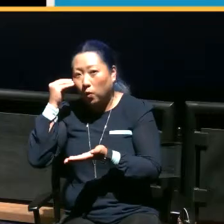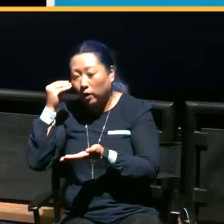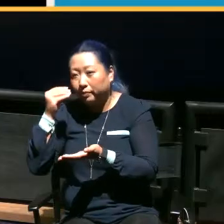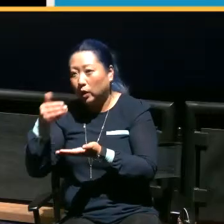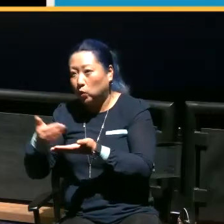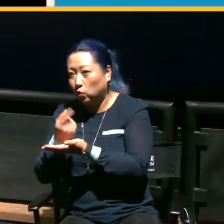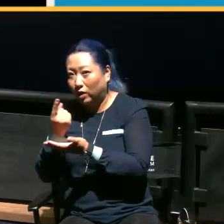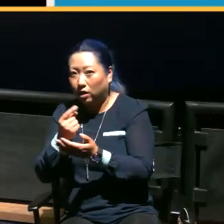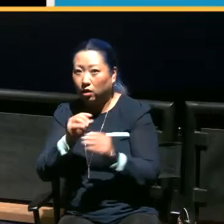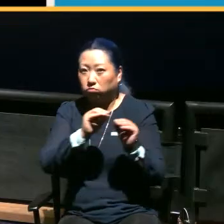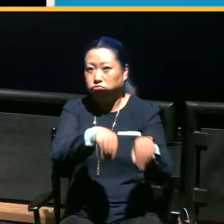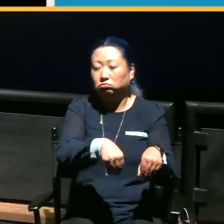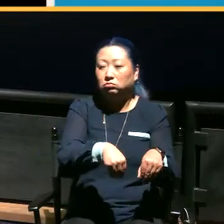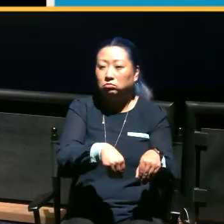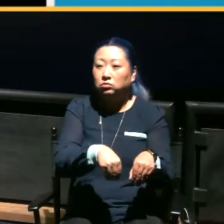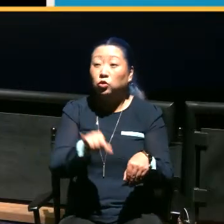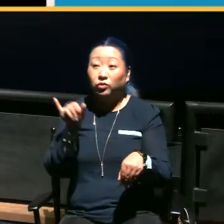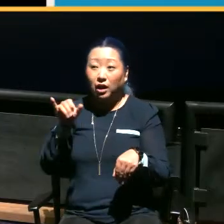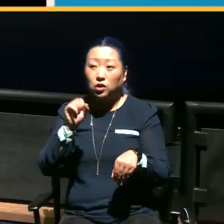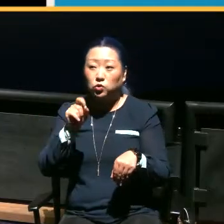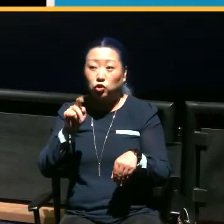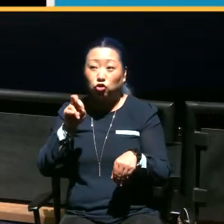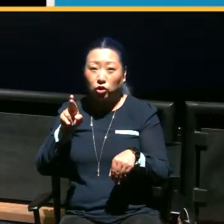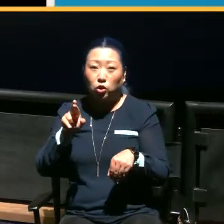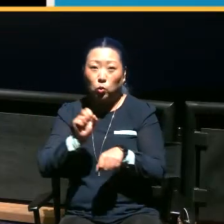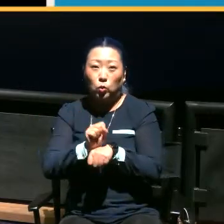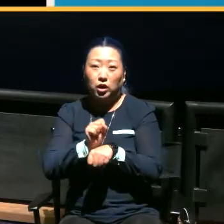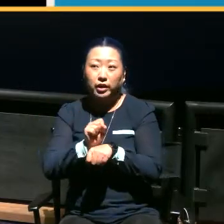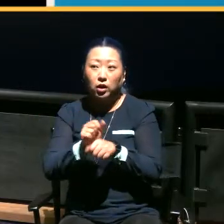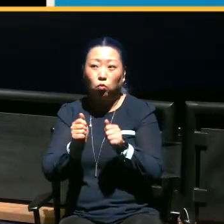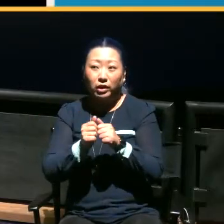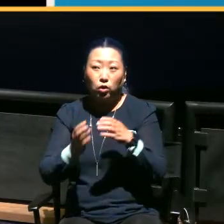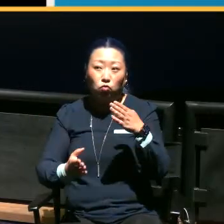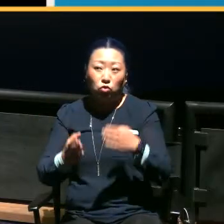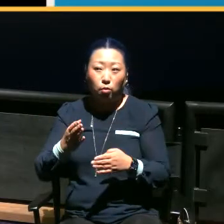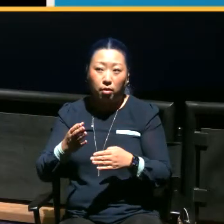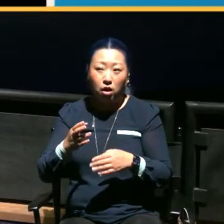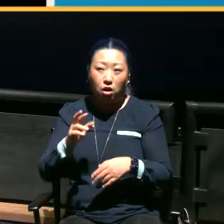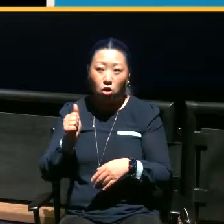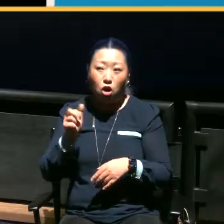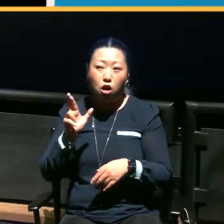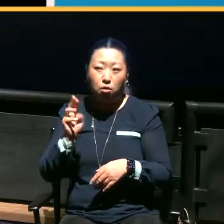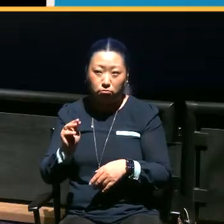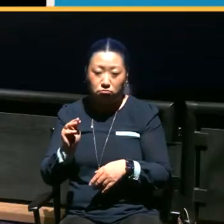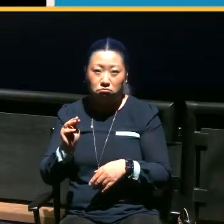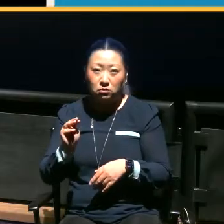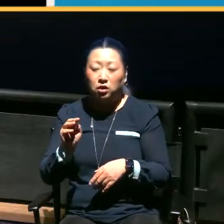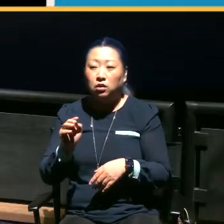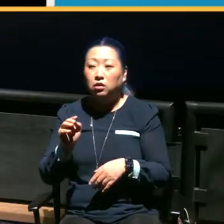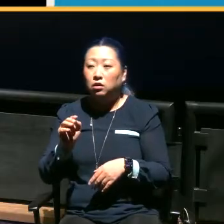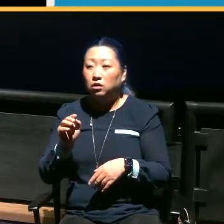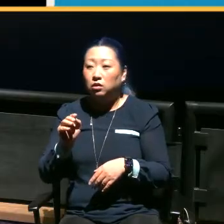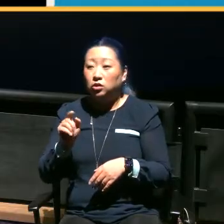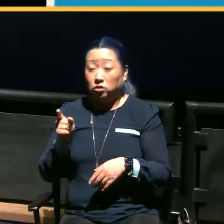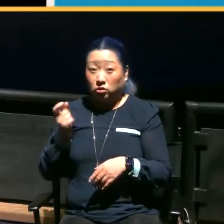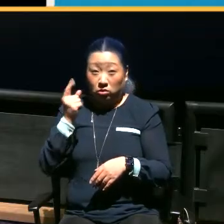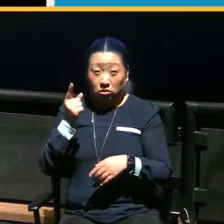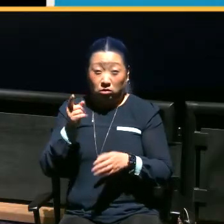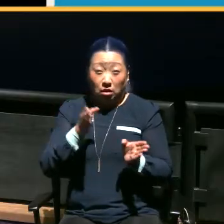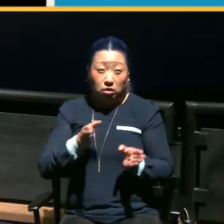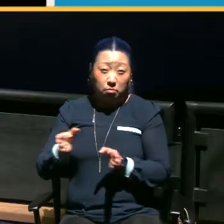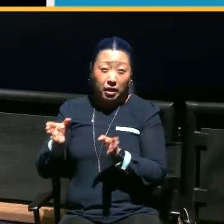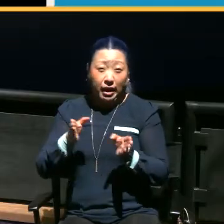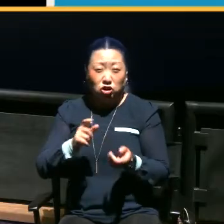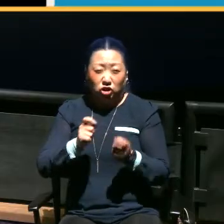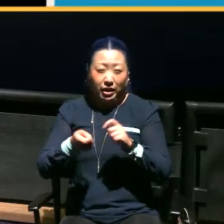in. Okay, so here's Scooter working the robot arm. And here what he just said, I was. So there was a change in the plan. He was doing